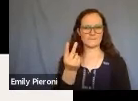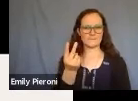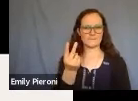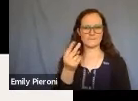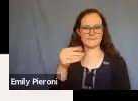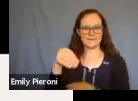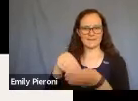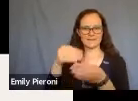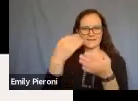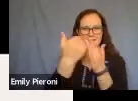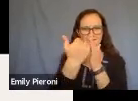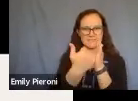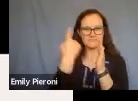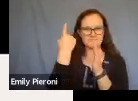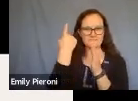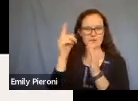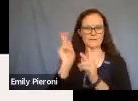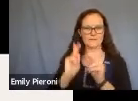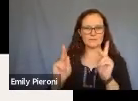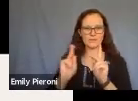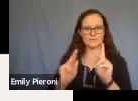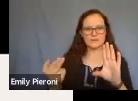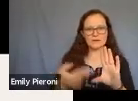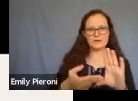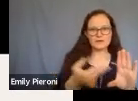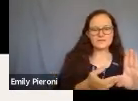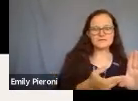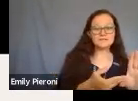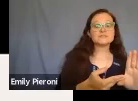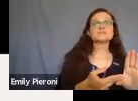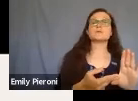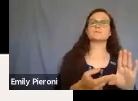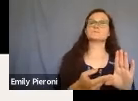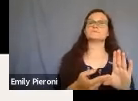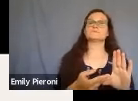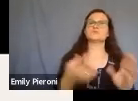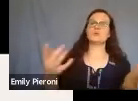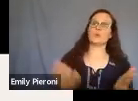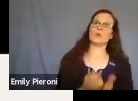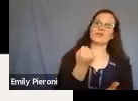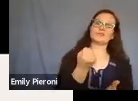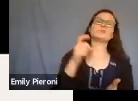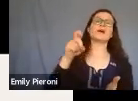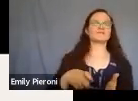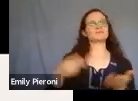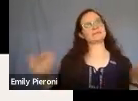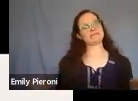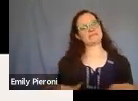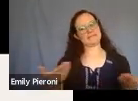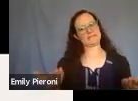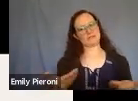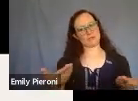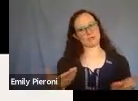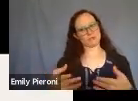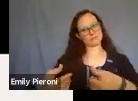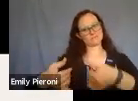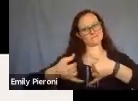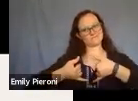attendees here today. That's the other thing, is to make sure you have to be present to claim your quote unquote door